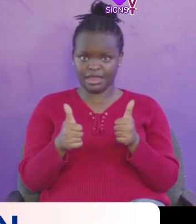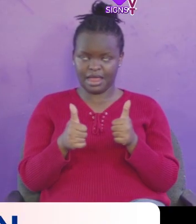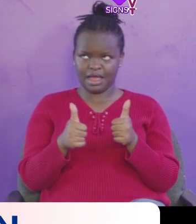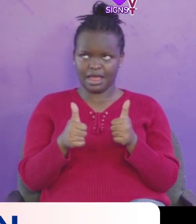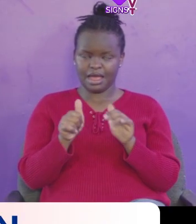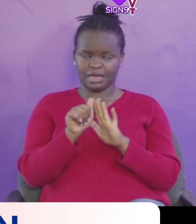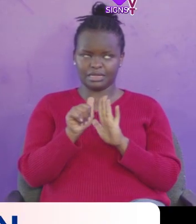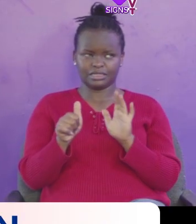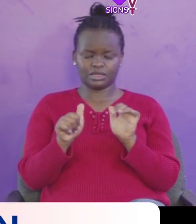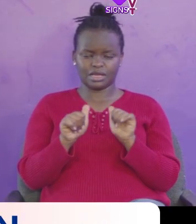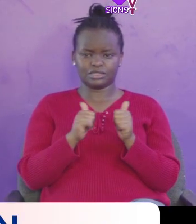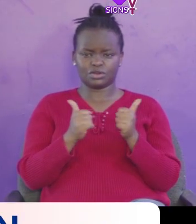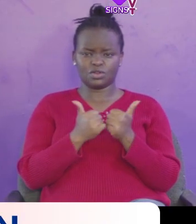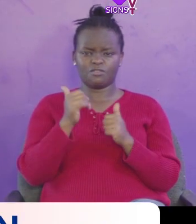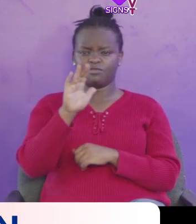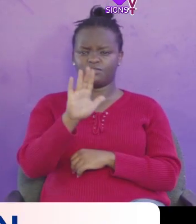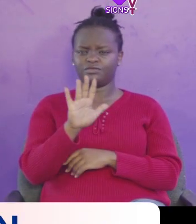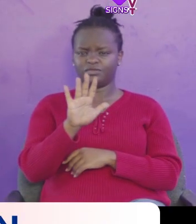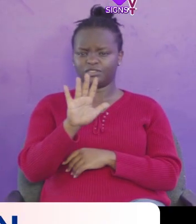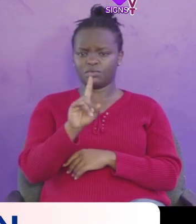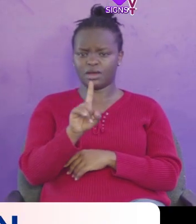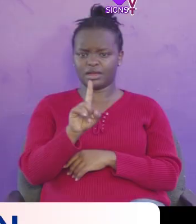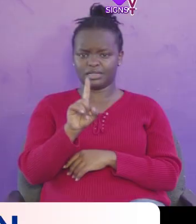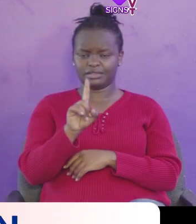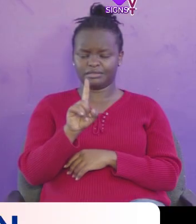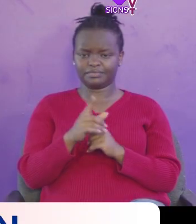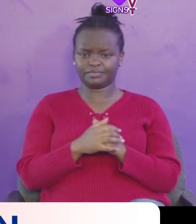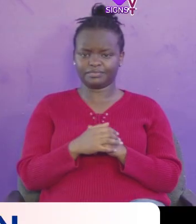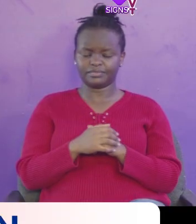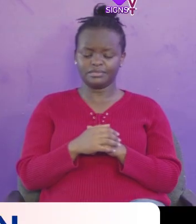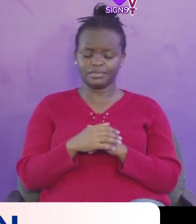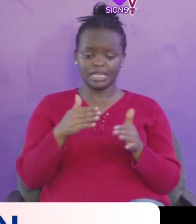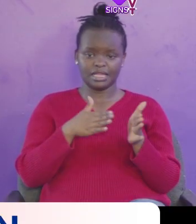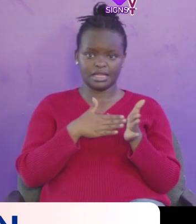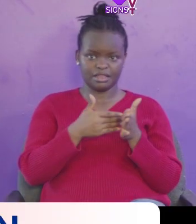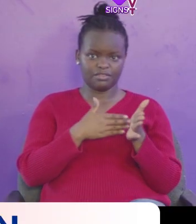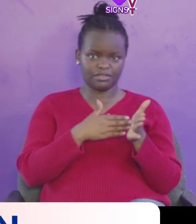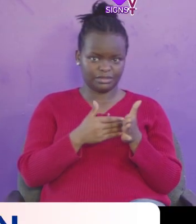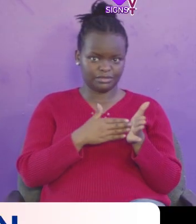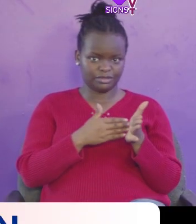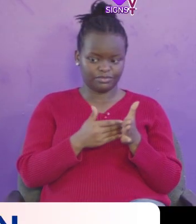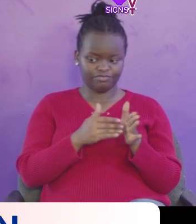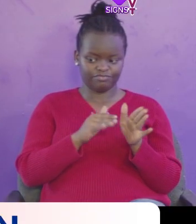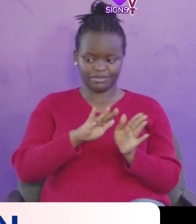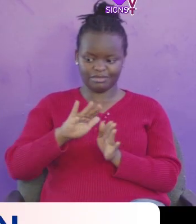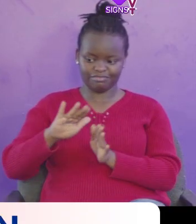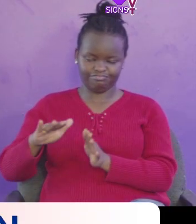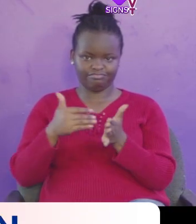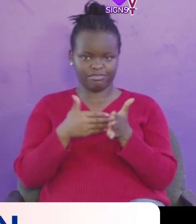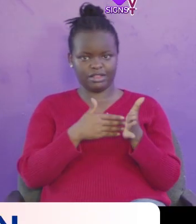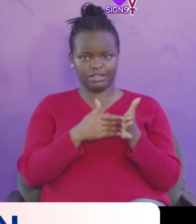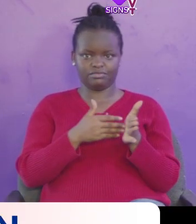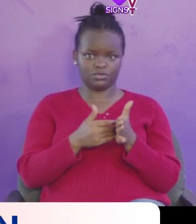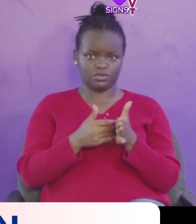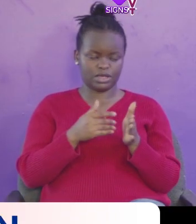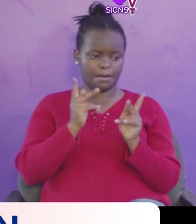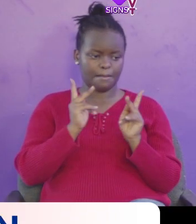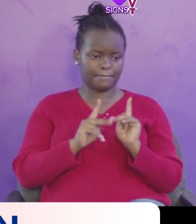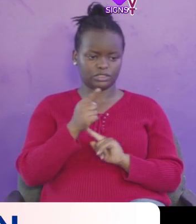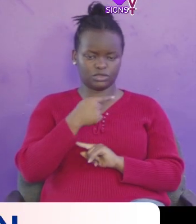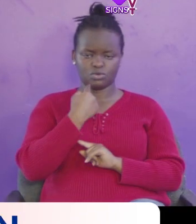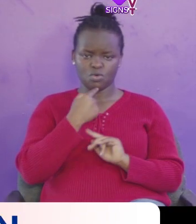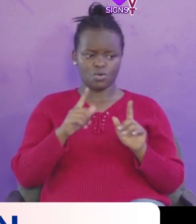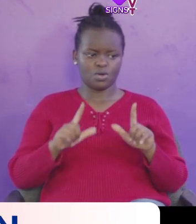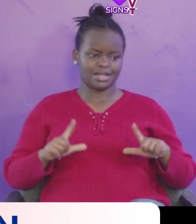51. Mm-hmm. It says that the marginalized and the vulnerable, and explains that the marginalized and the vulnerable ni mtu mwenye yani